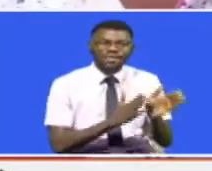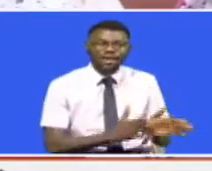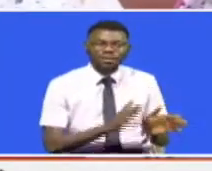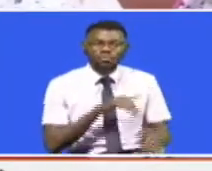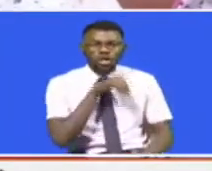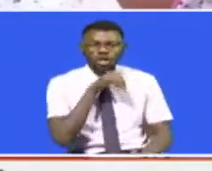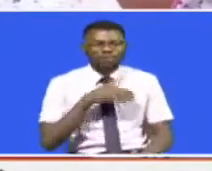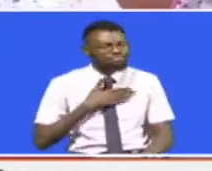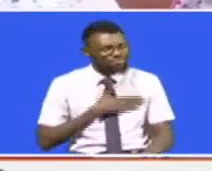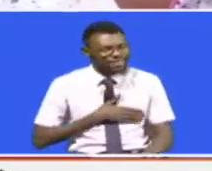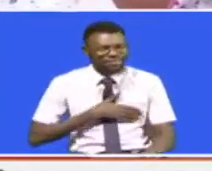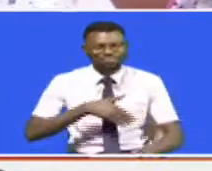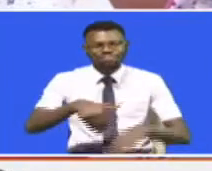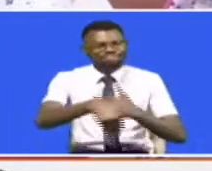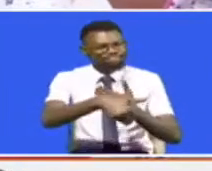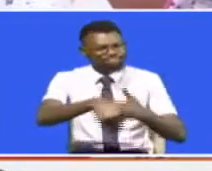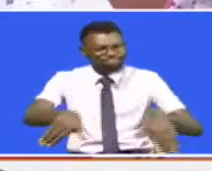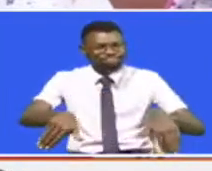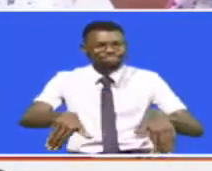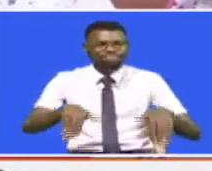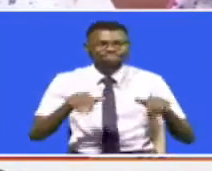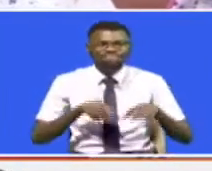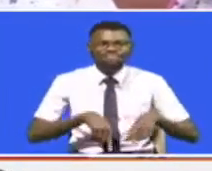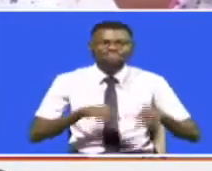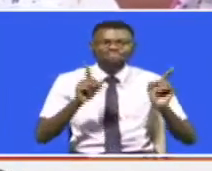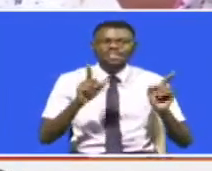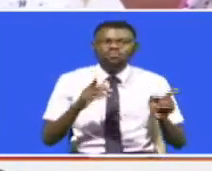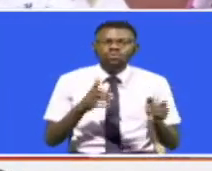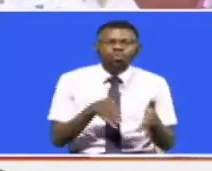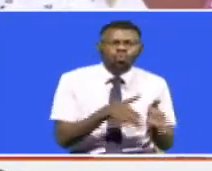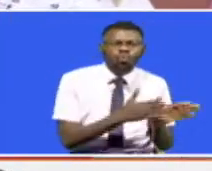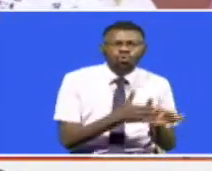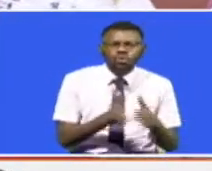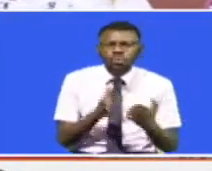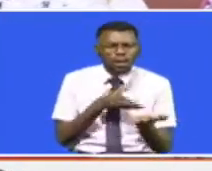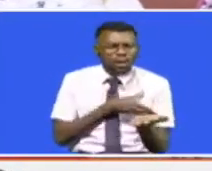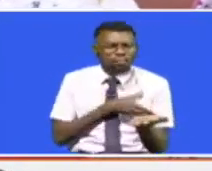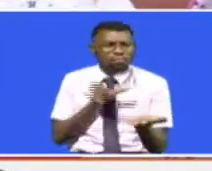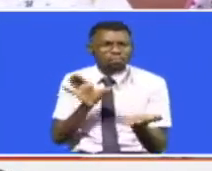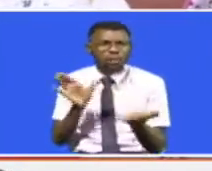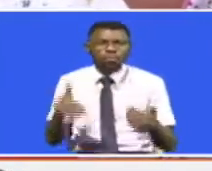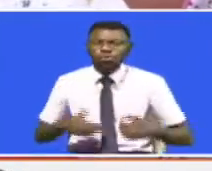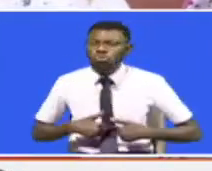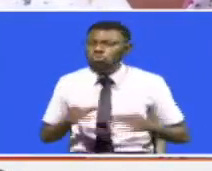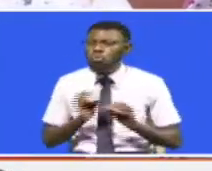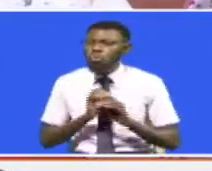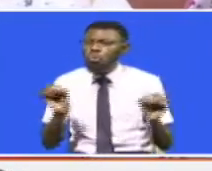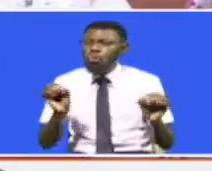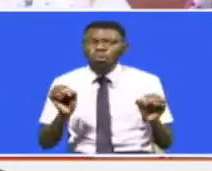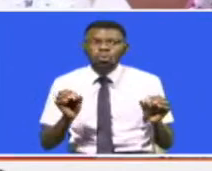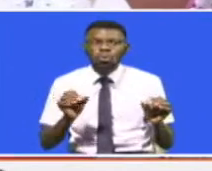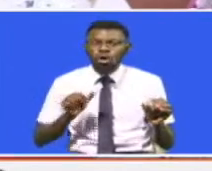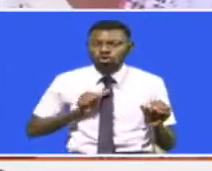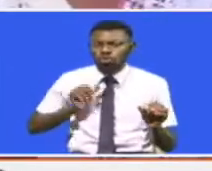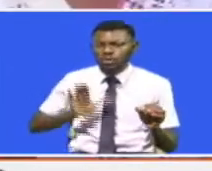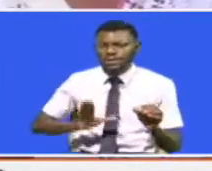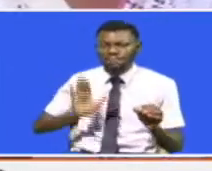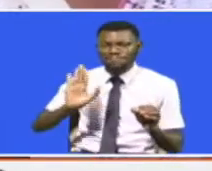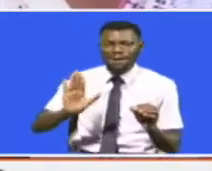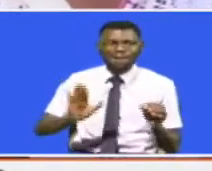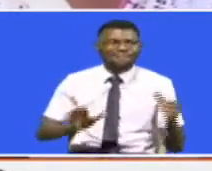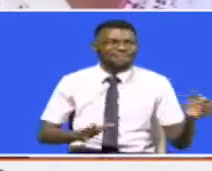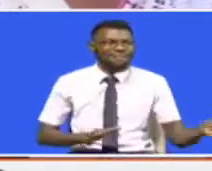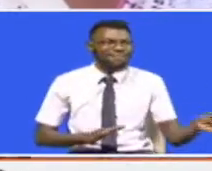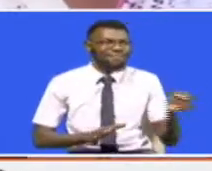back off. When he had an opportunity to empower a young Luo person, he only chose his daughter, his biological daughter.